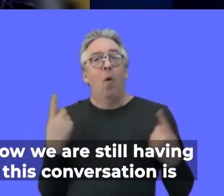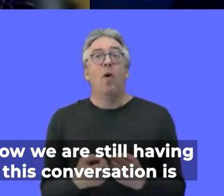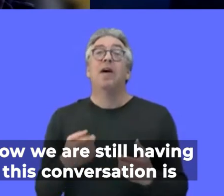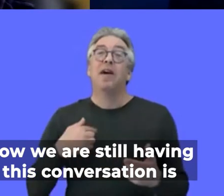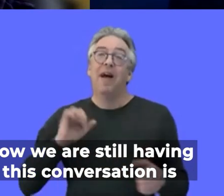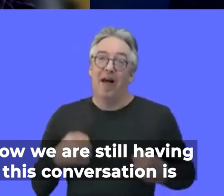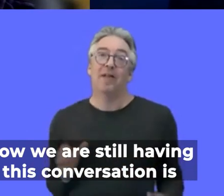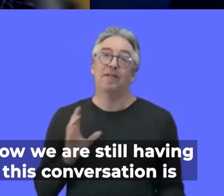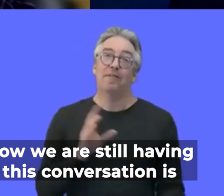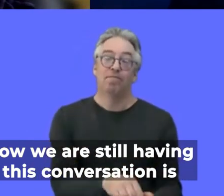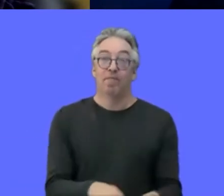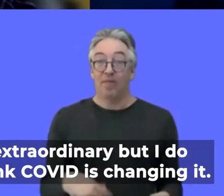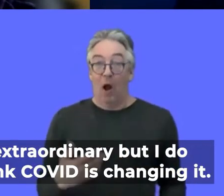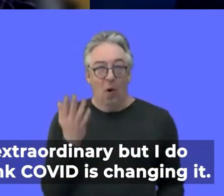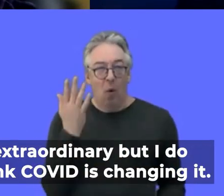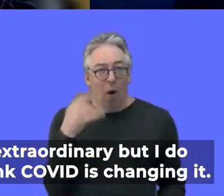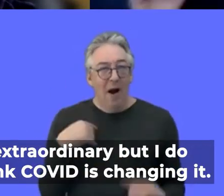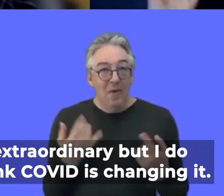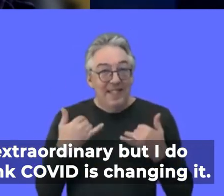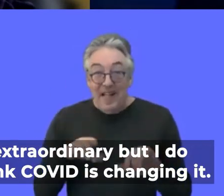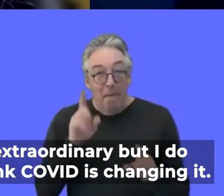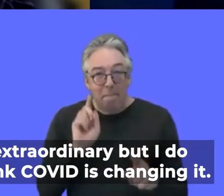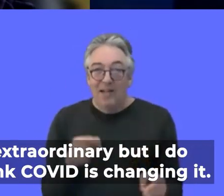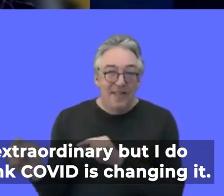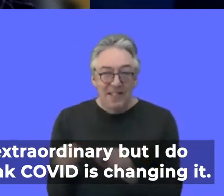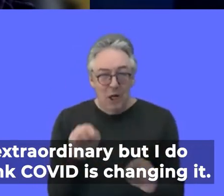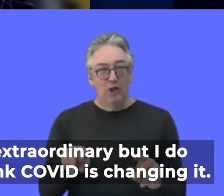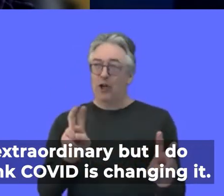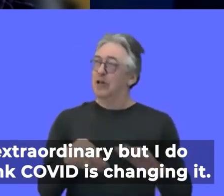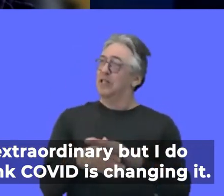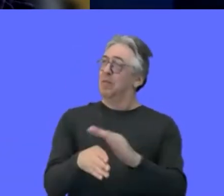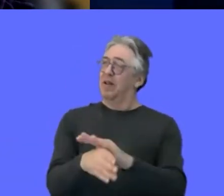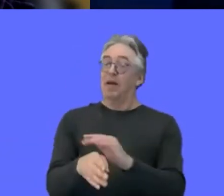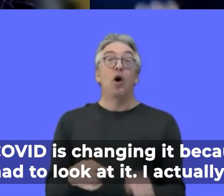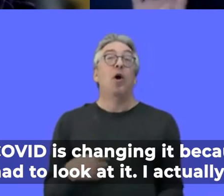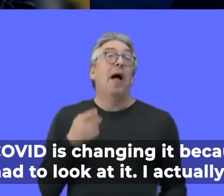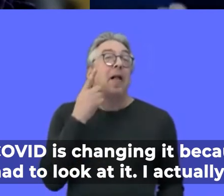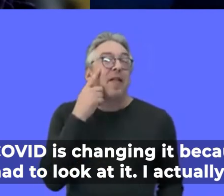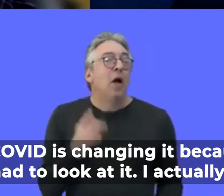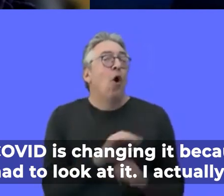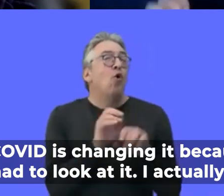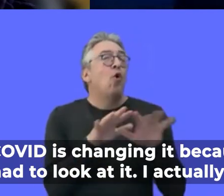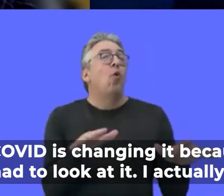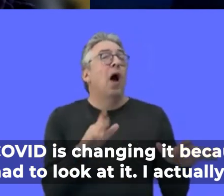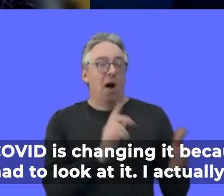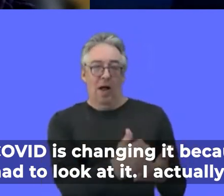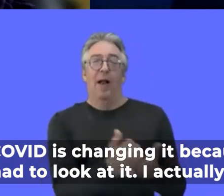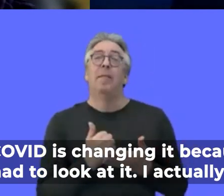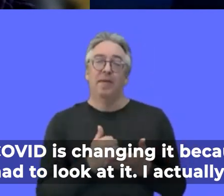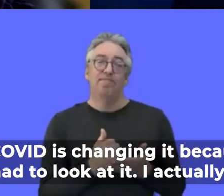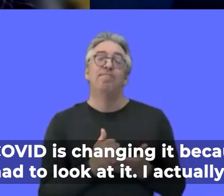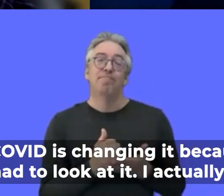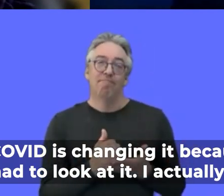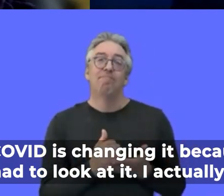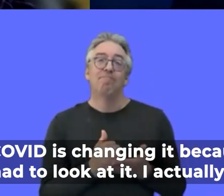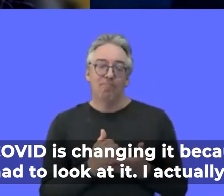still having this conversation, right, is extraordinary. But I do think COVID is changing it. I think COVID is changing it